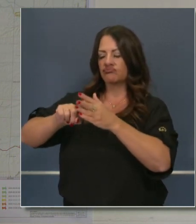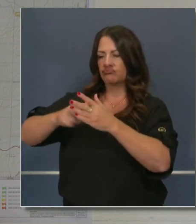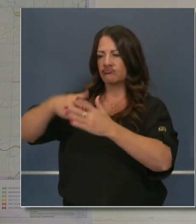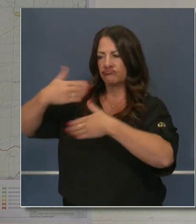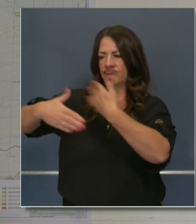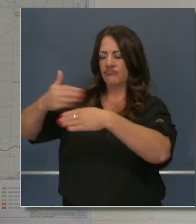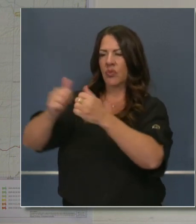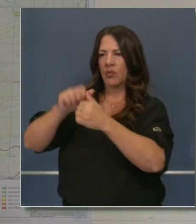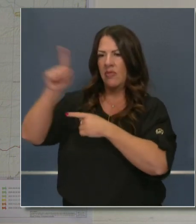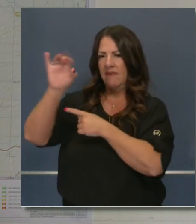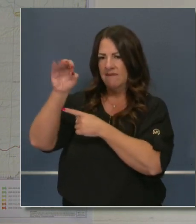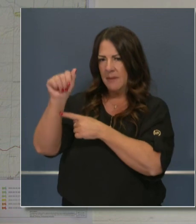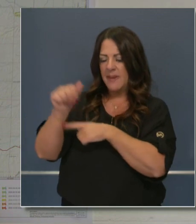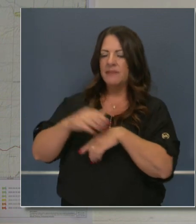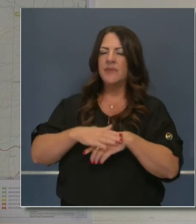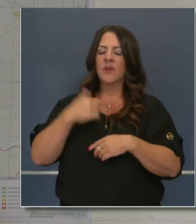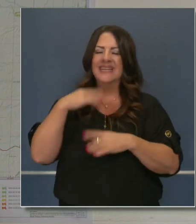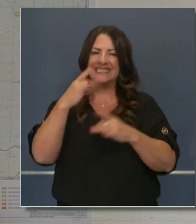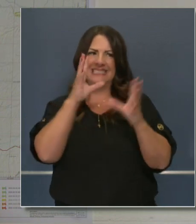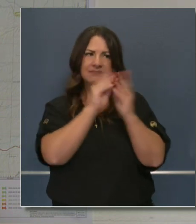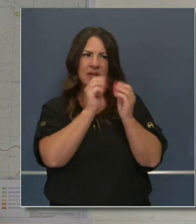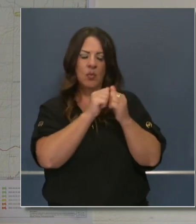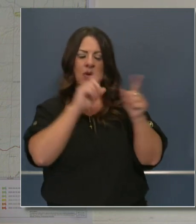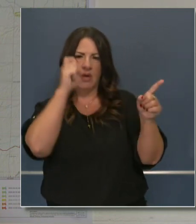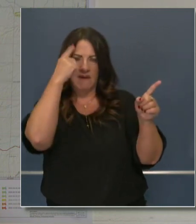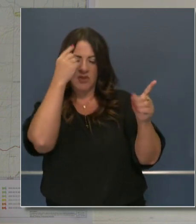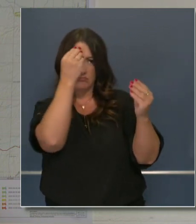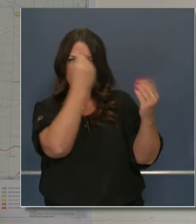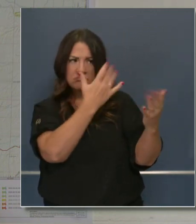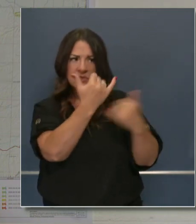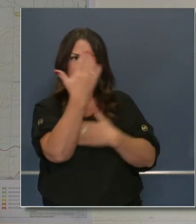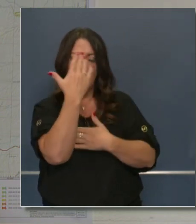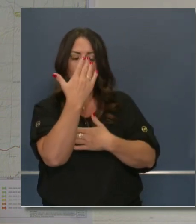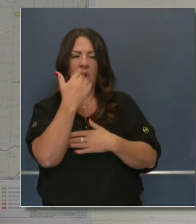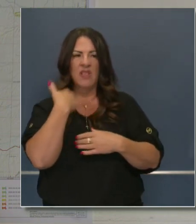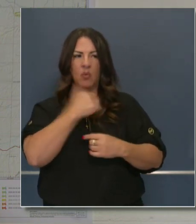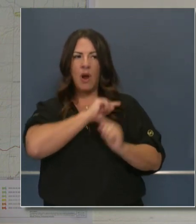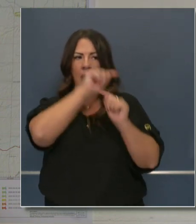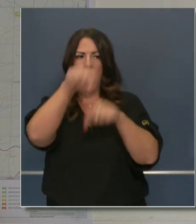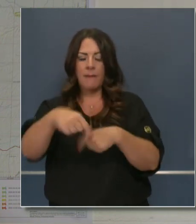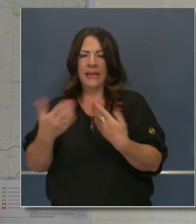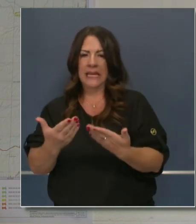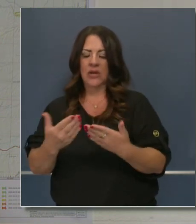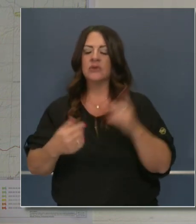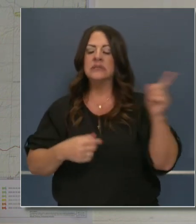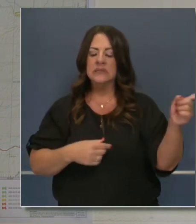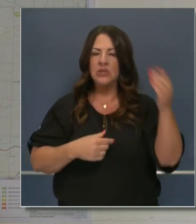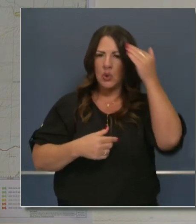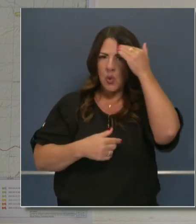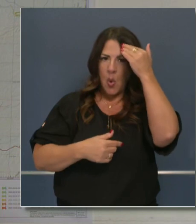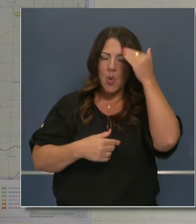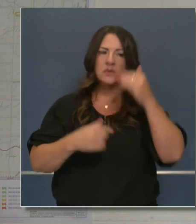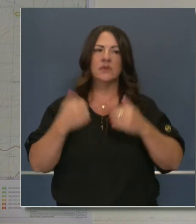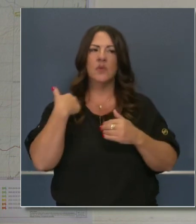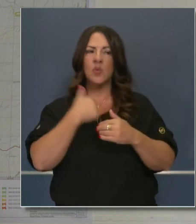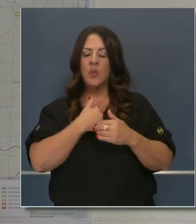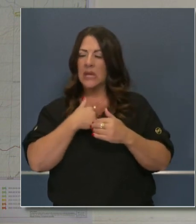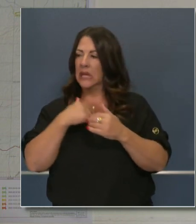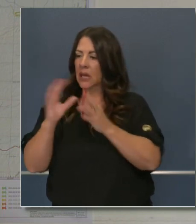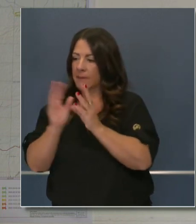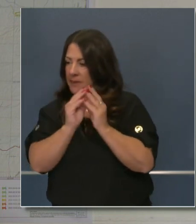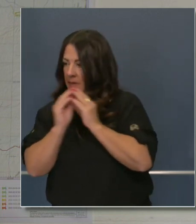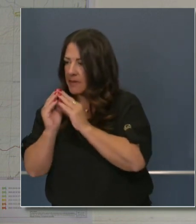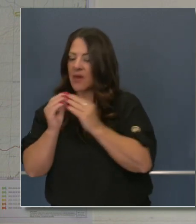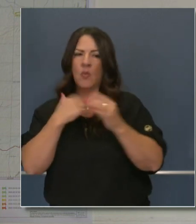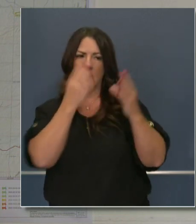that. We briefed the governor this morning about this trip, where we're kind of at. He's been getting actually daily briefings on these fires,